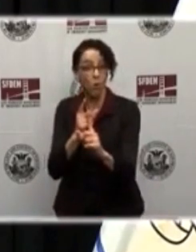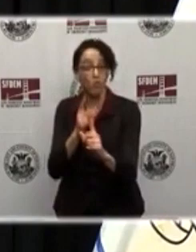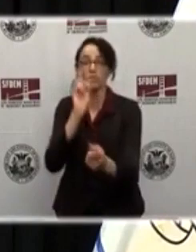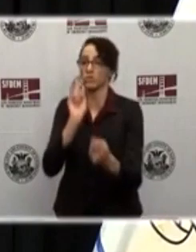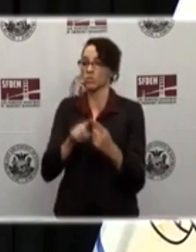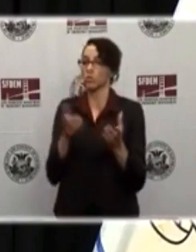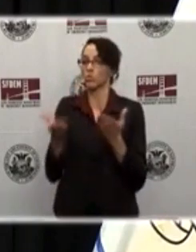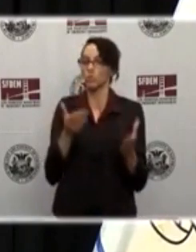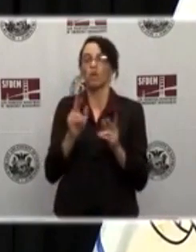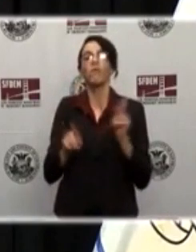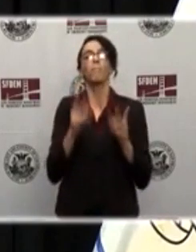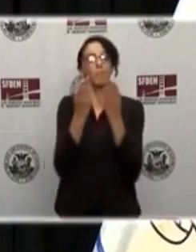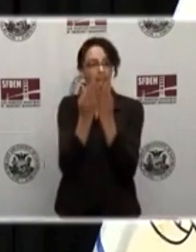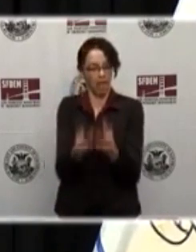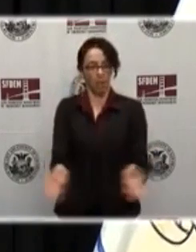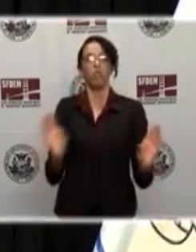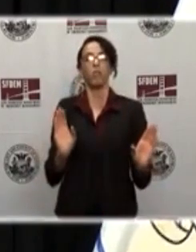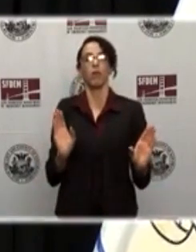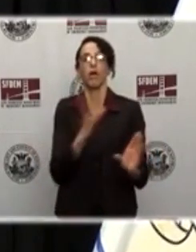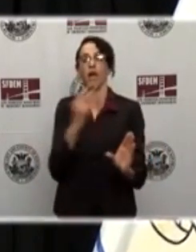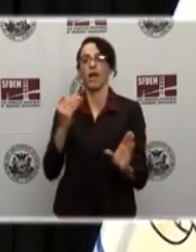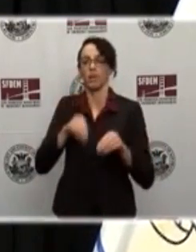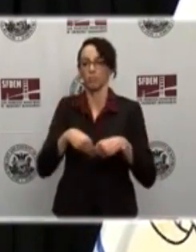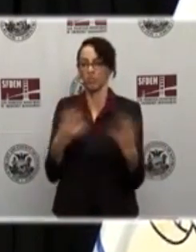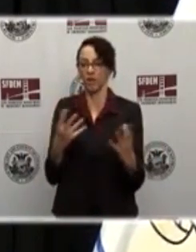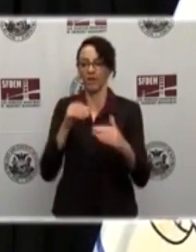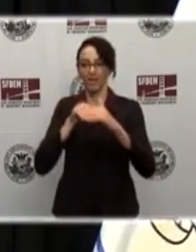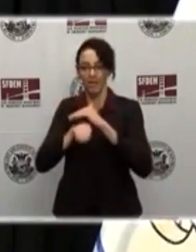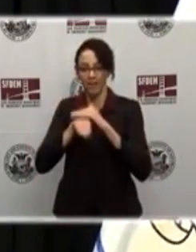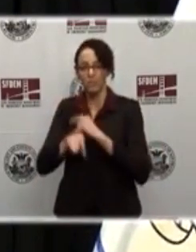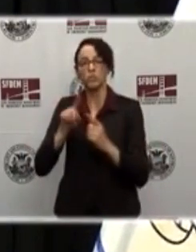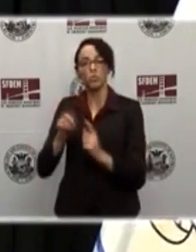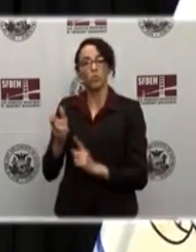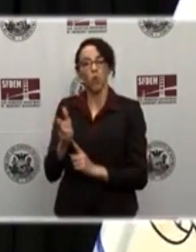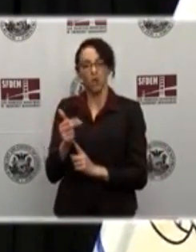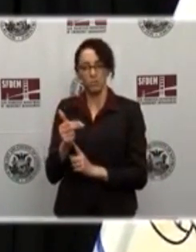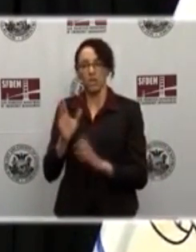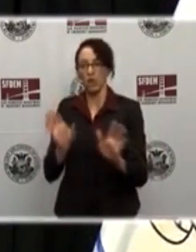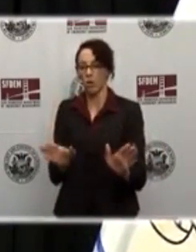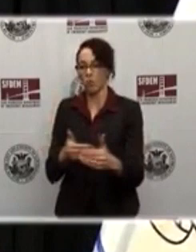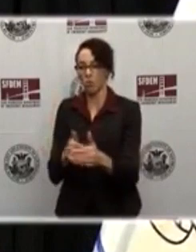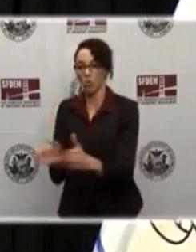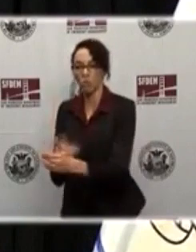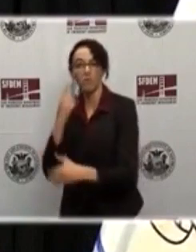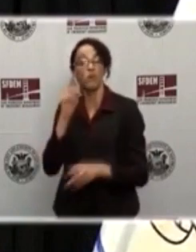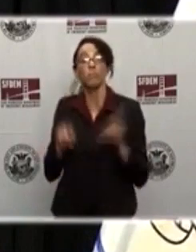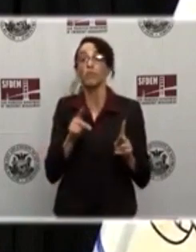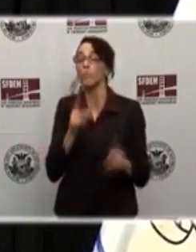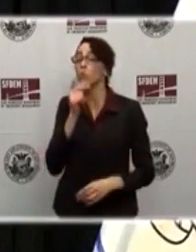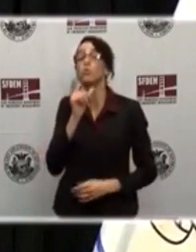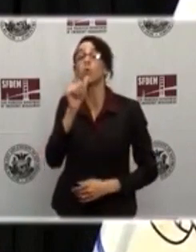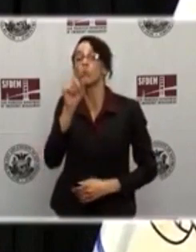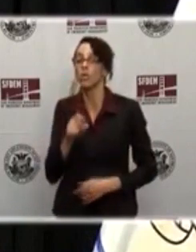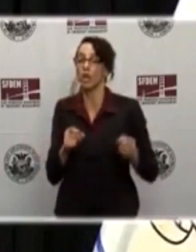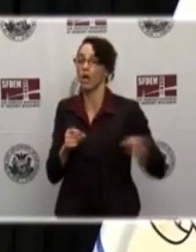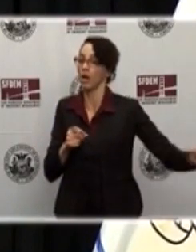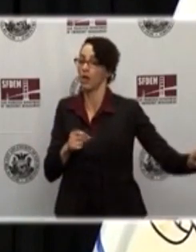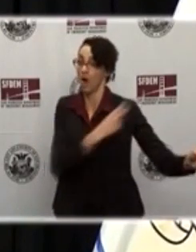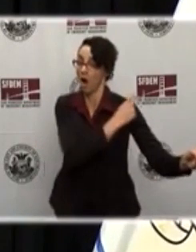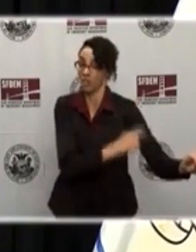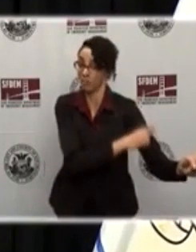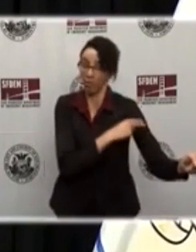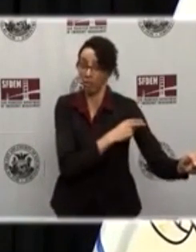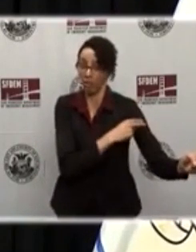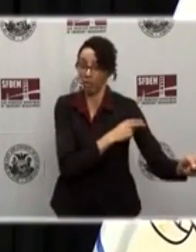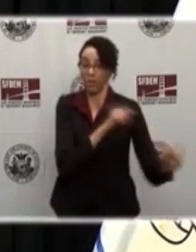serve public health and to provide access to hotel rooms for those who don't need to be hospitalized but have